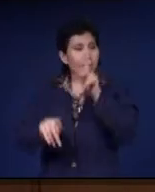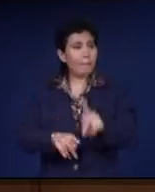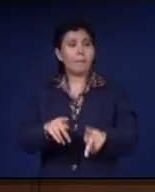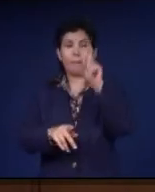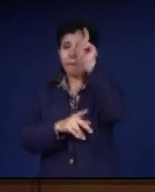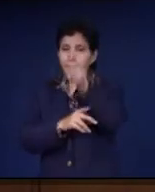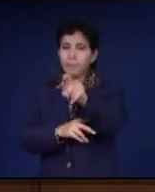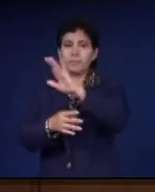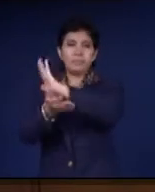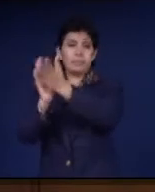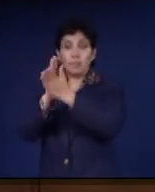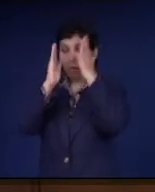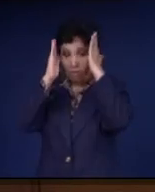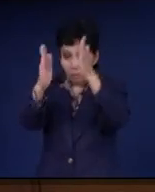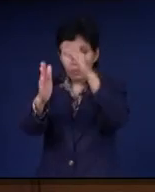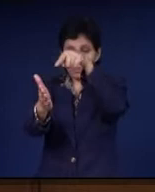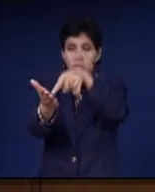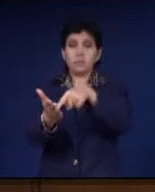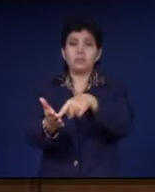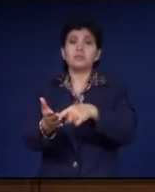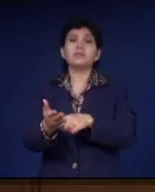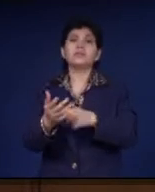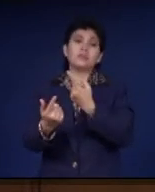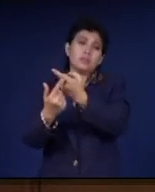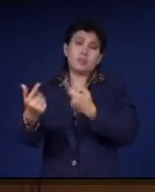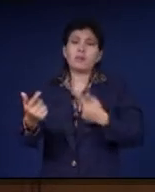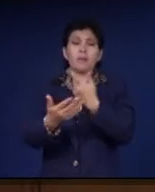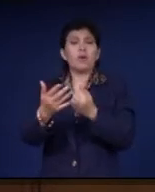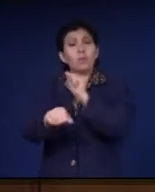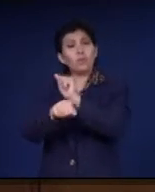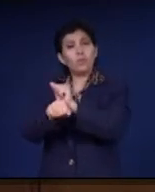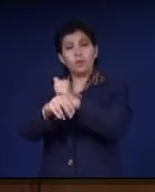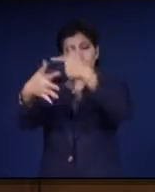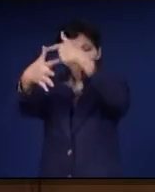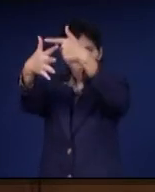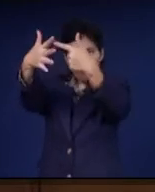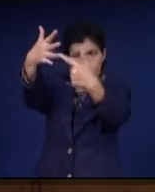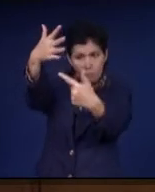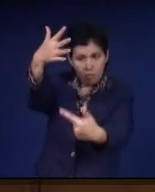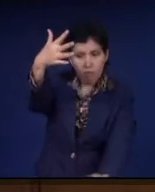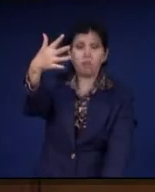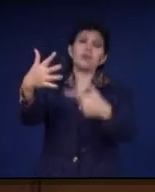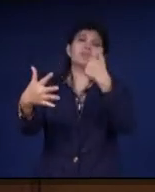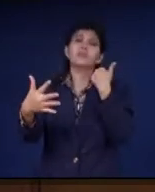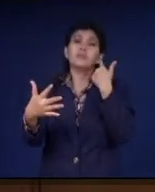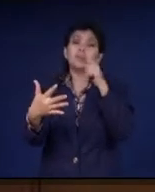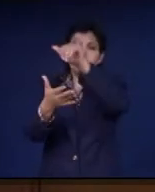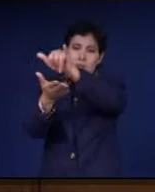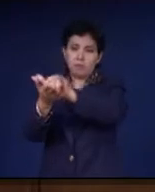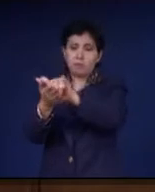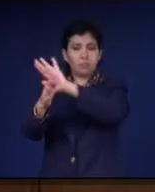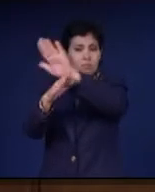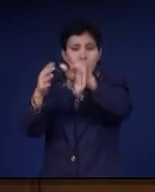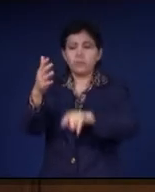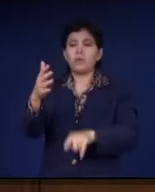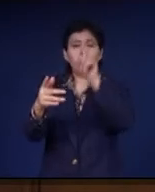Because neurotic, it means the act of not being able to be comfortable and feeling nice. That's